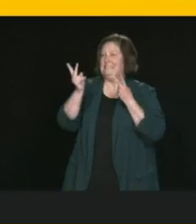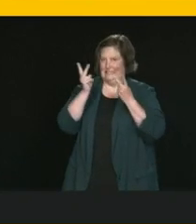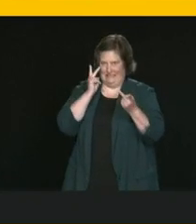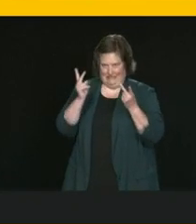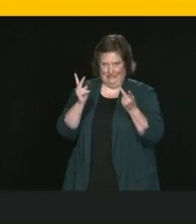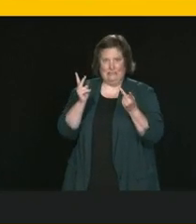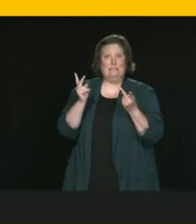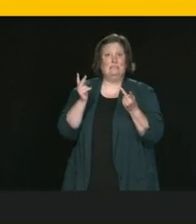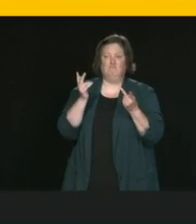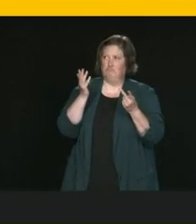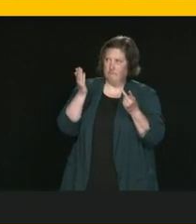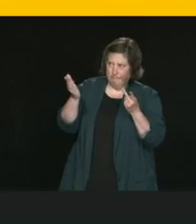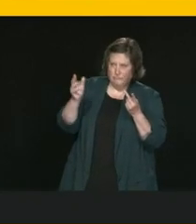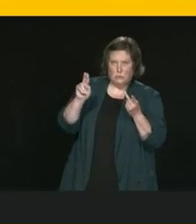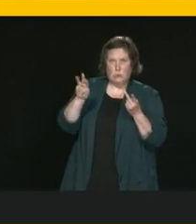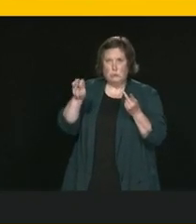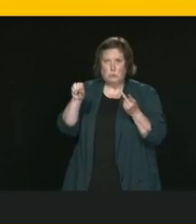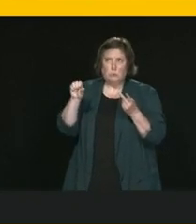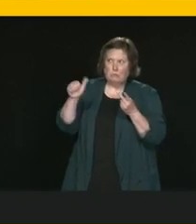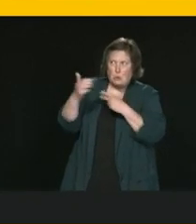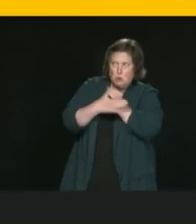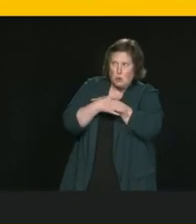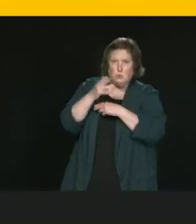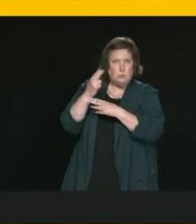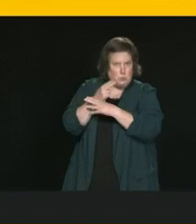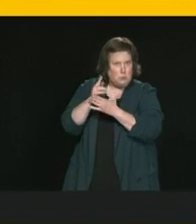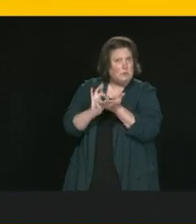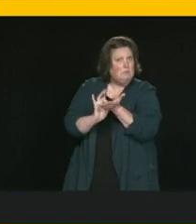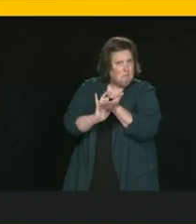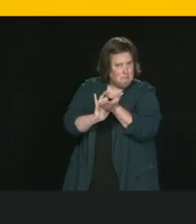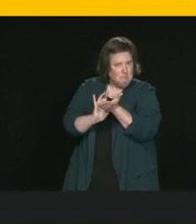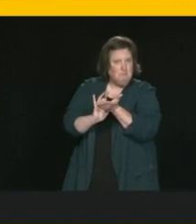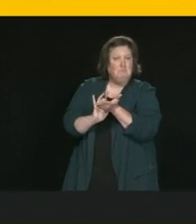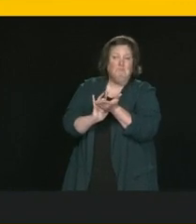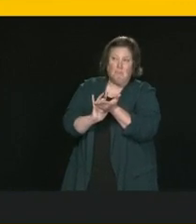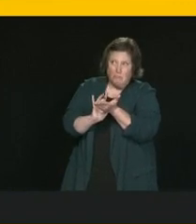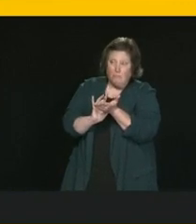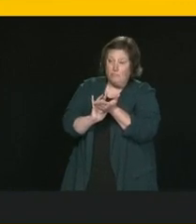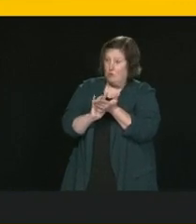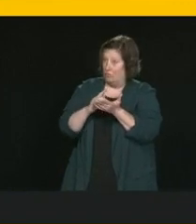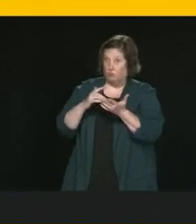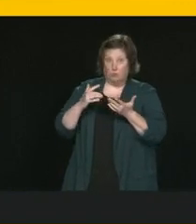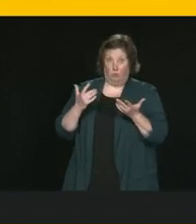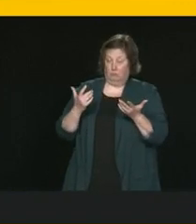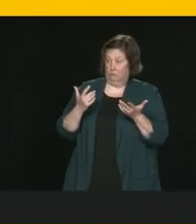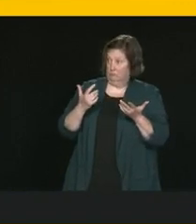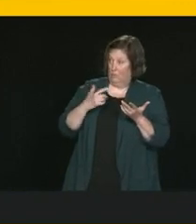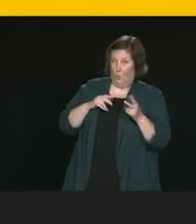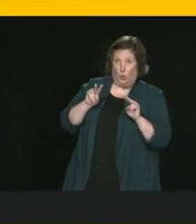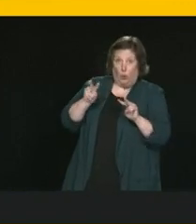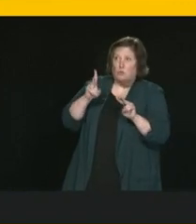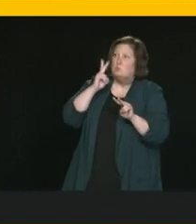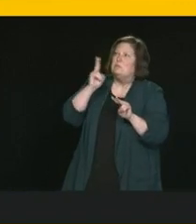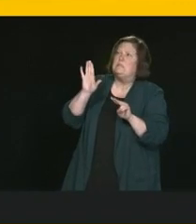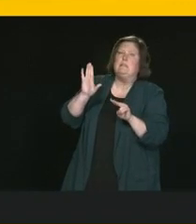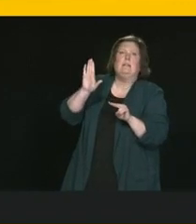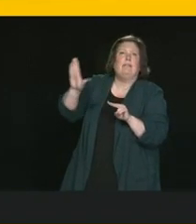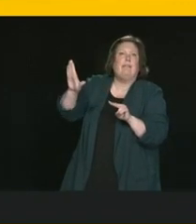in the media. Of course, we look forward to reading these results in a scientific publications.